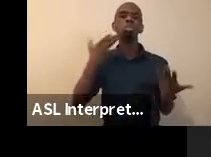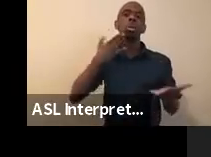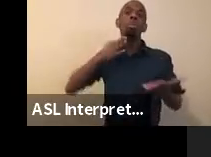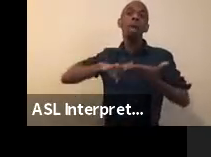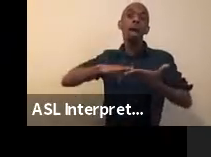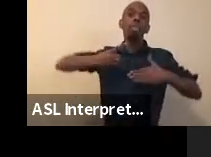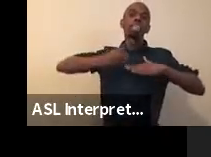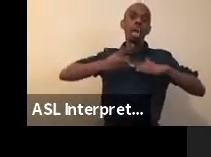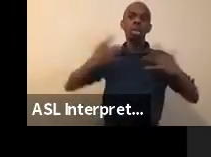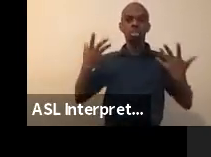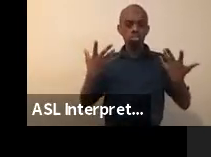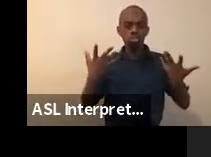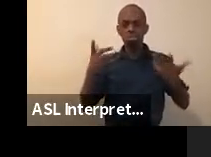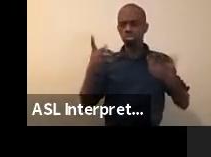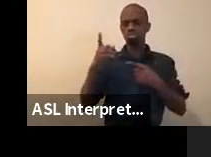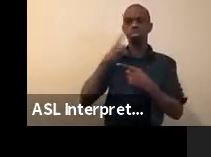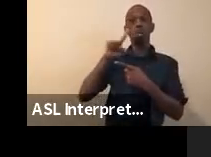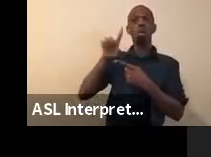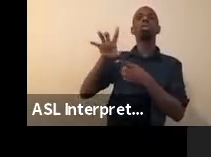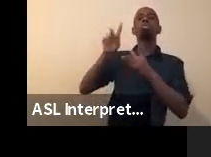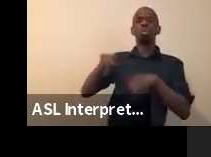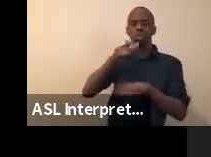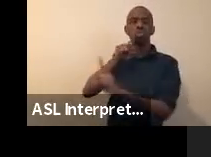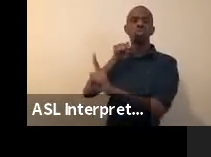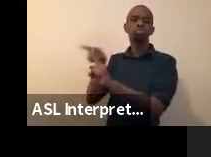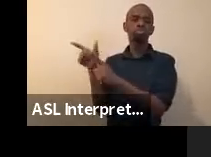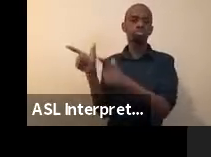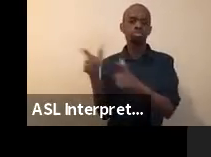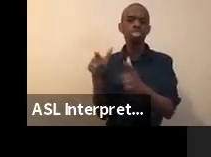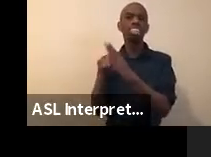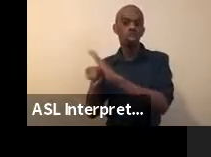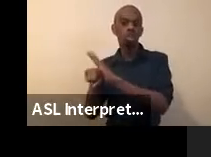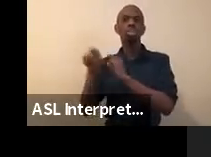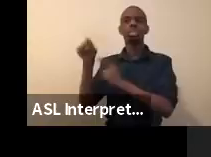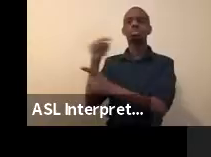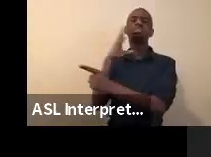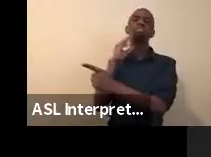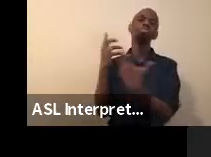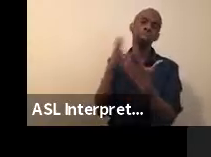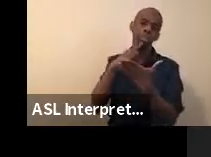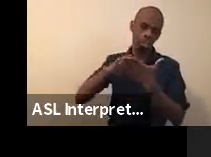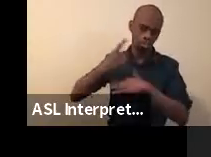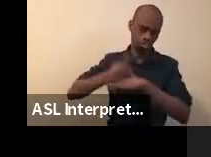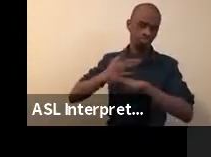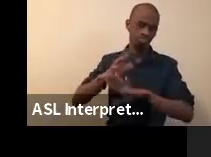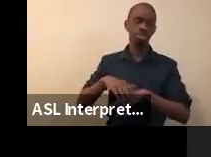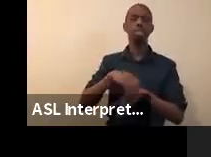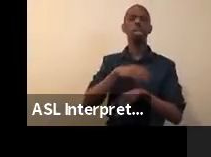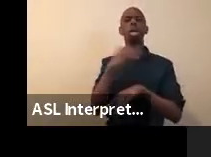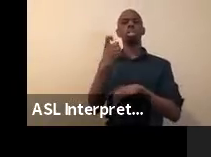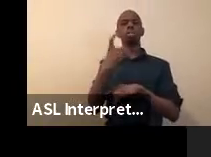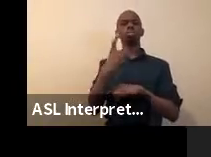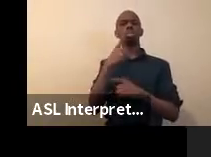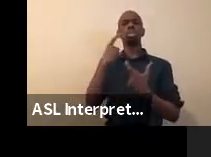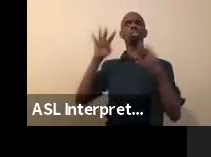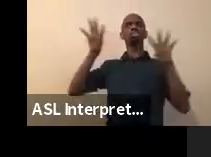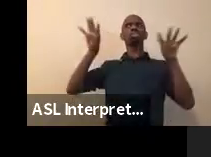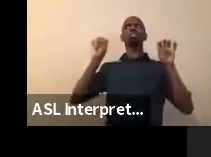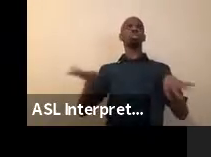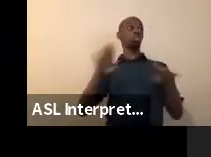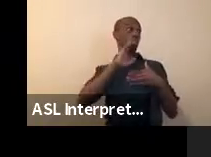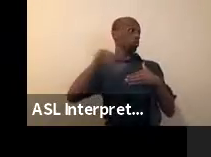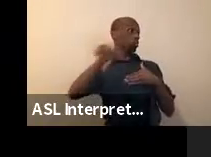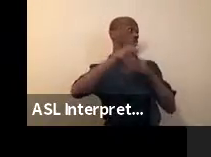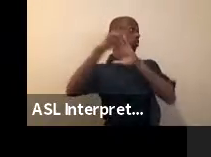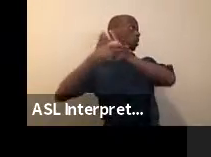one of the things that you see in these moments where is you see people saying, oh, are you going to call it a hate crime or not? And so calling something a hate